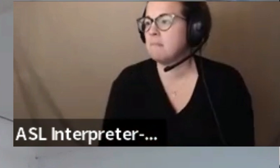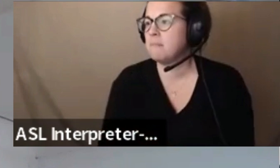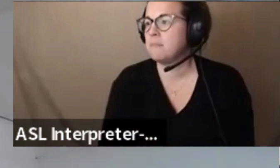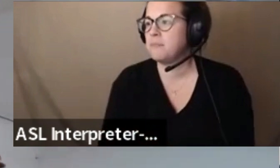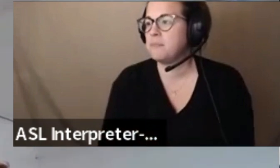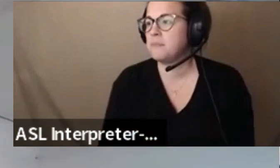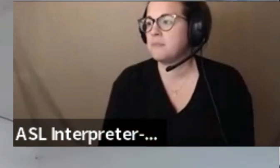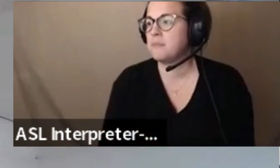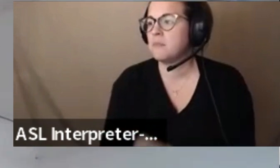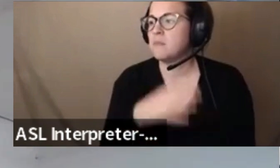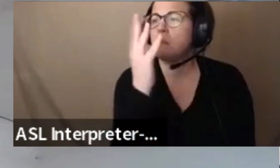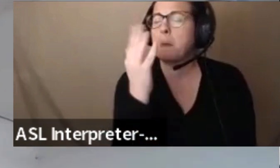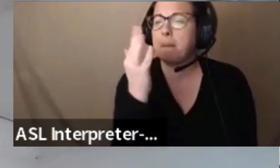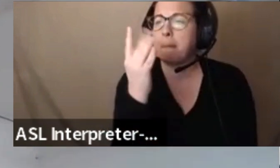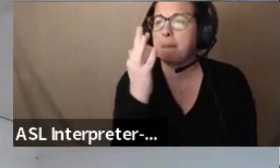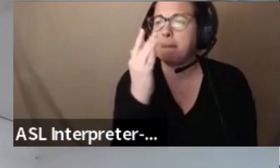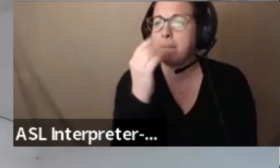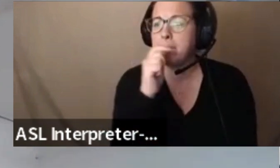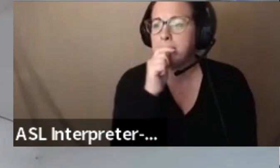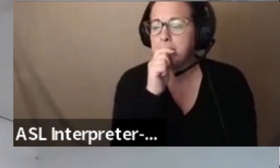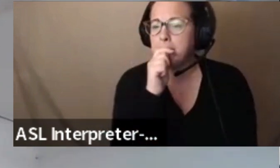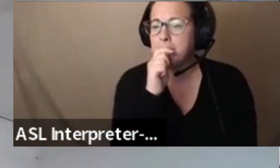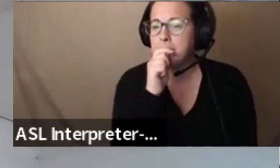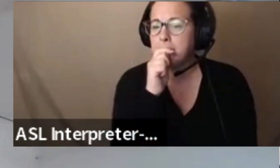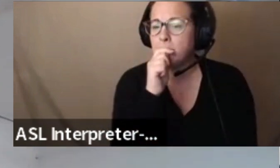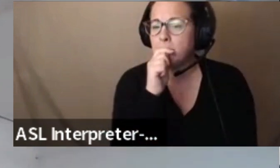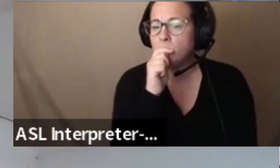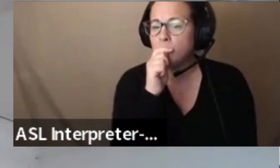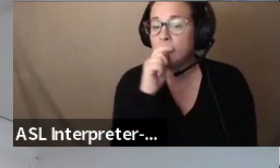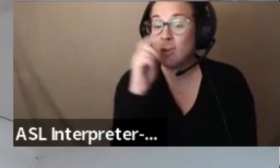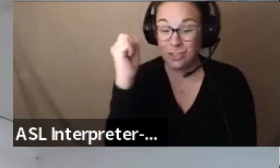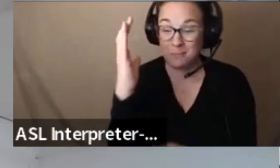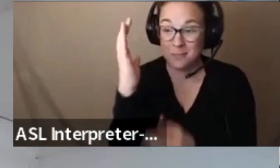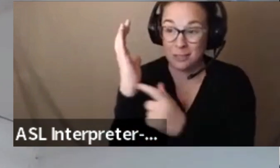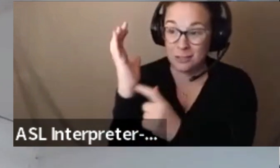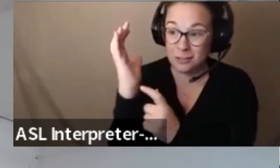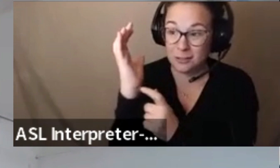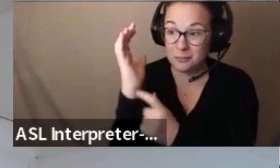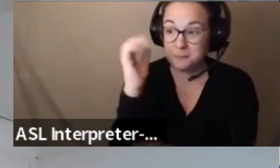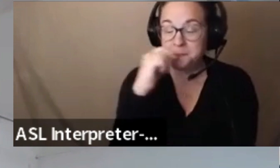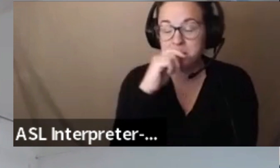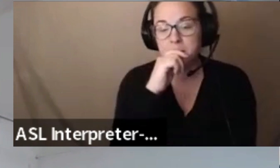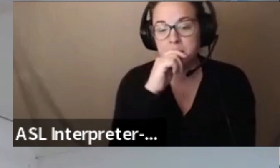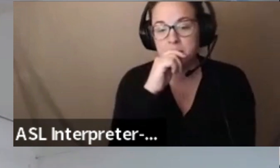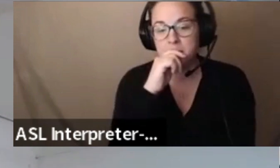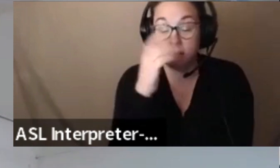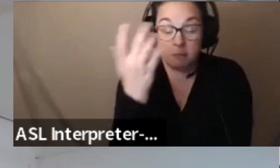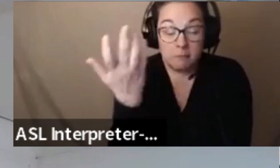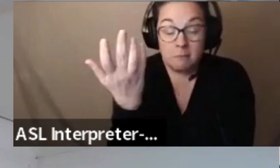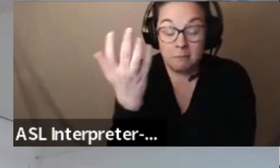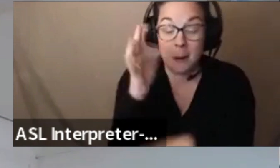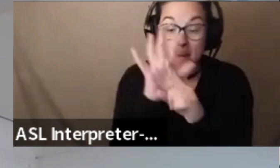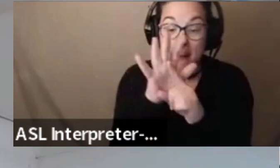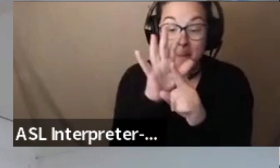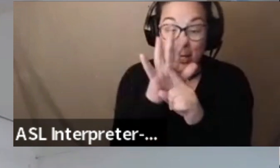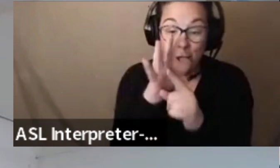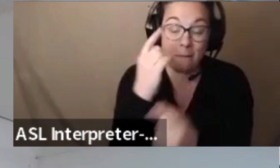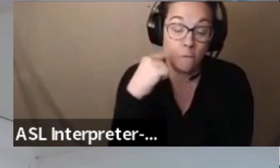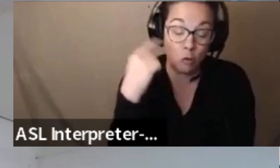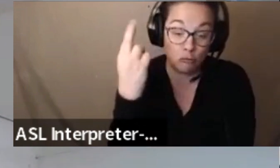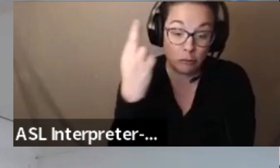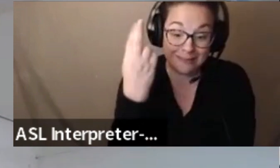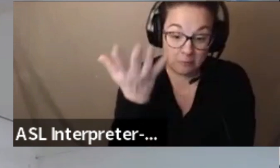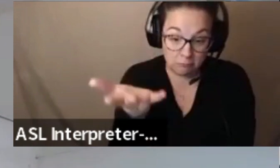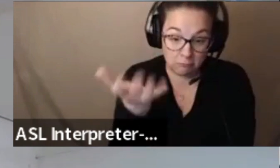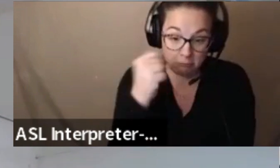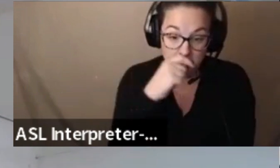is such, there's a reason Shakespeare is so popular, and